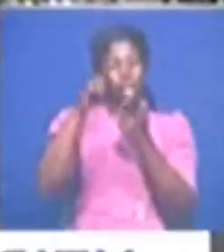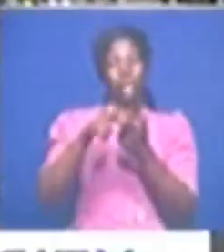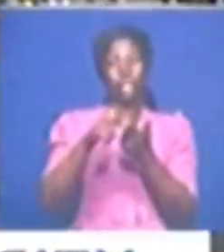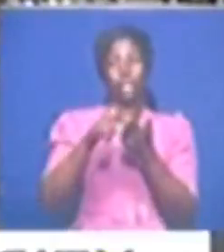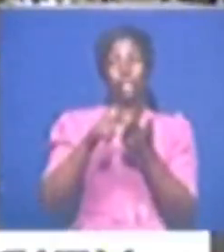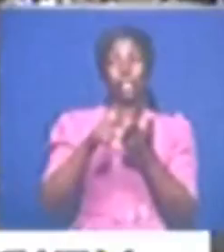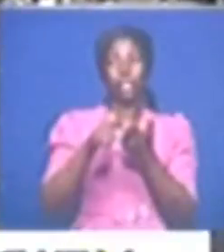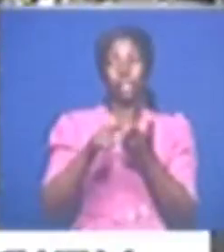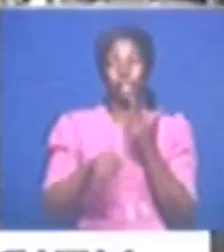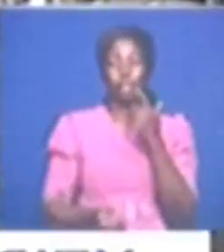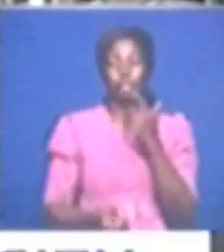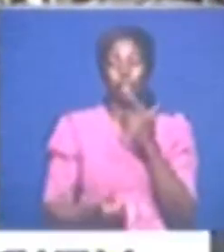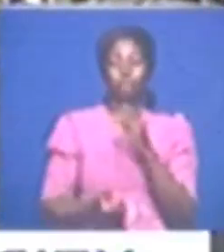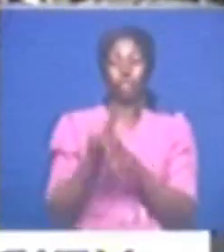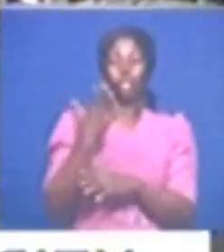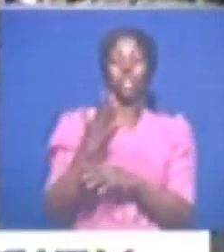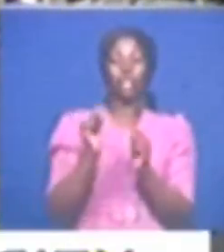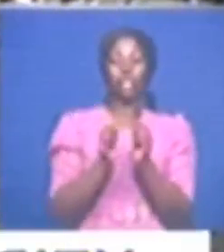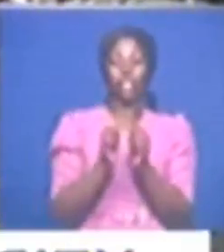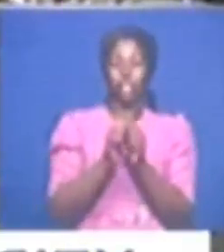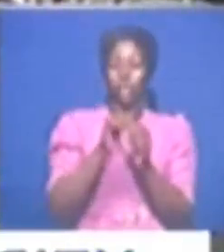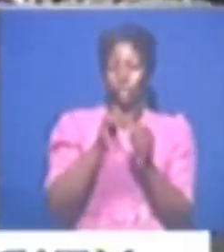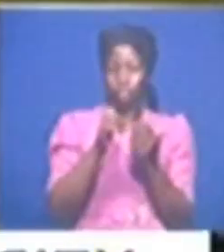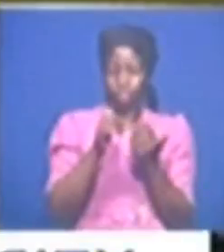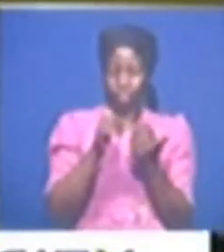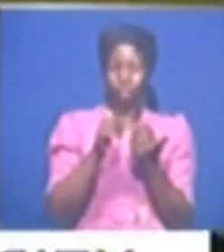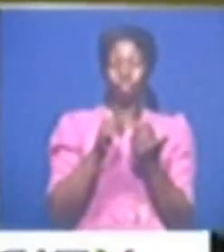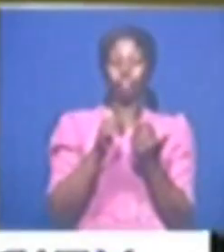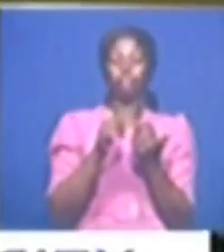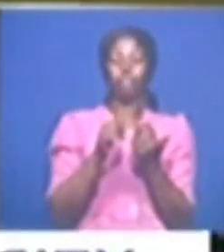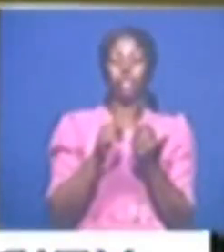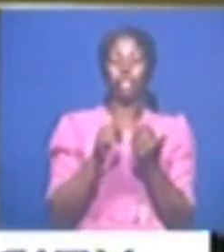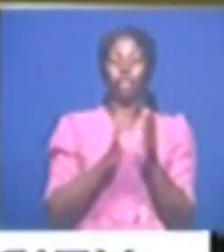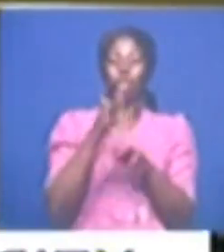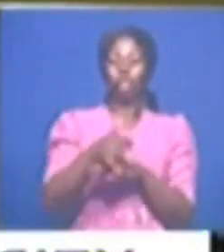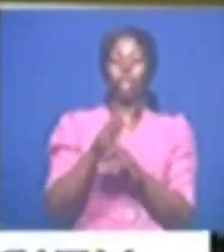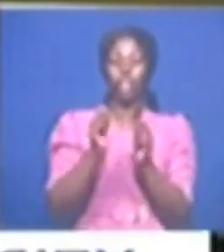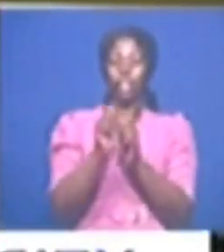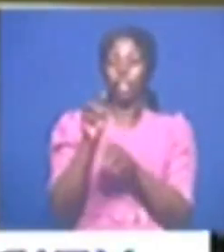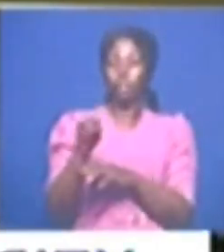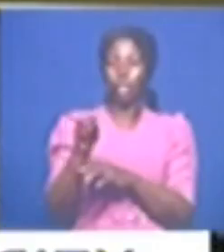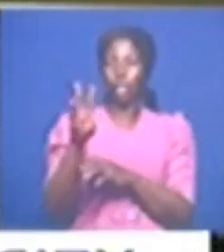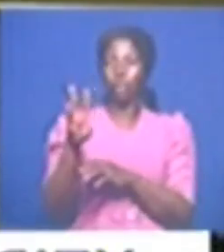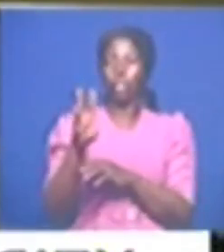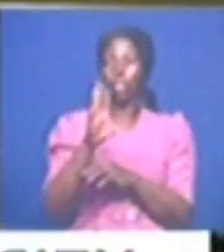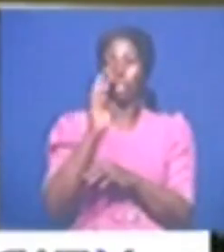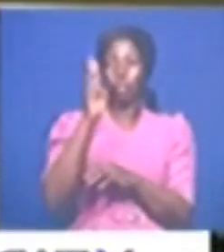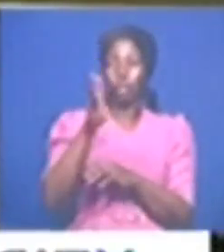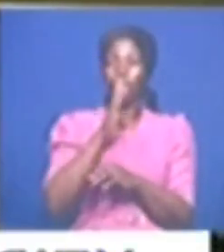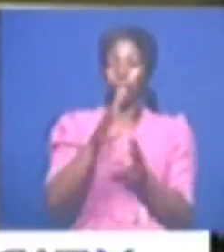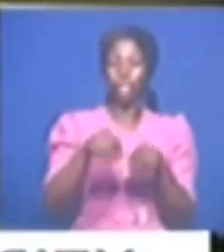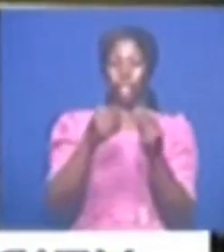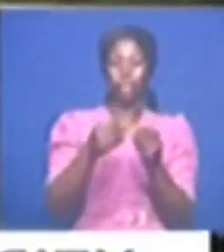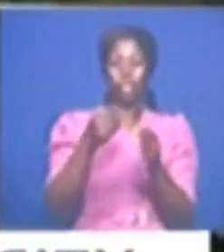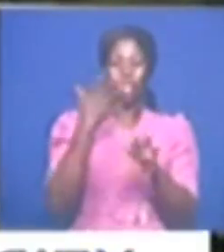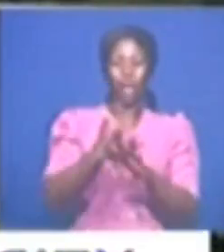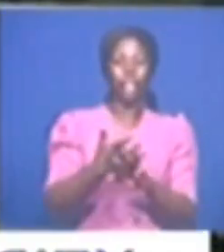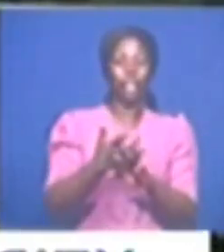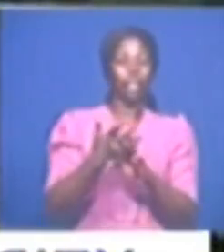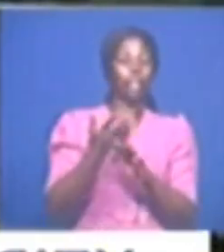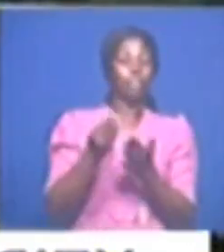10 megawatts of power, while those above 10 megawatts would be a mix of local and hard currencies, depending on